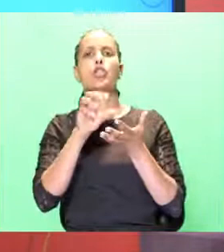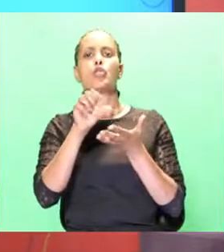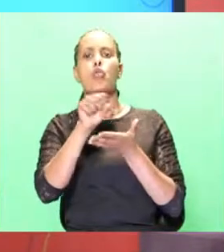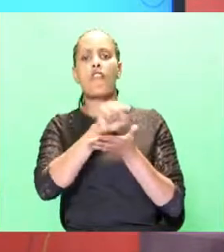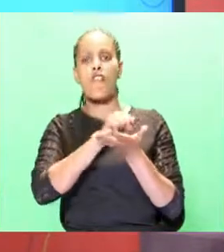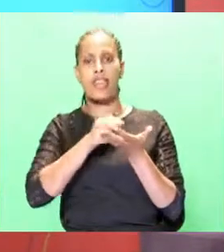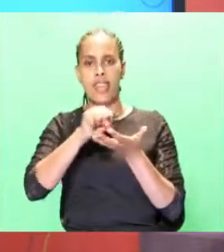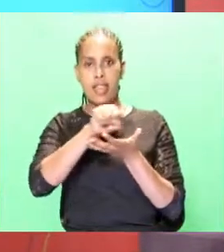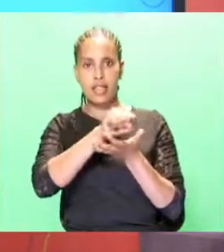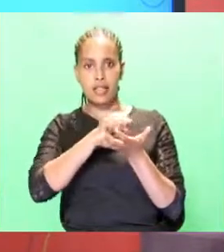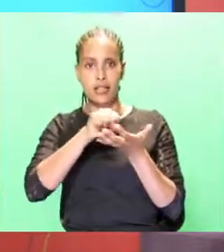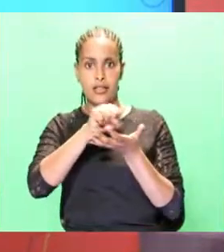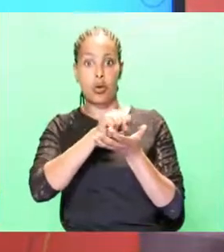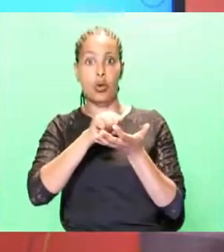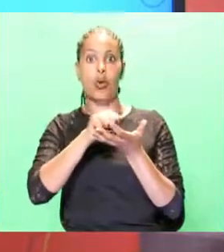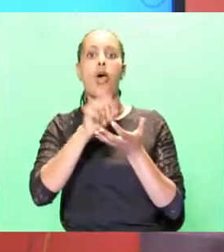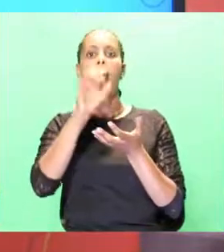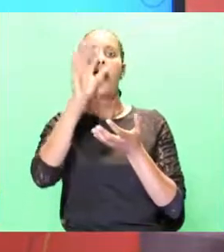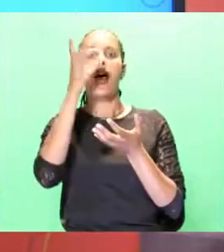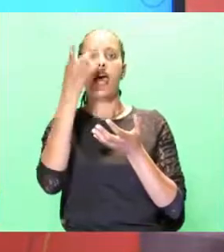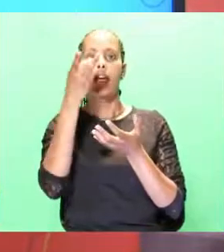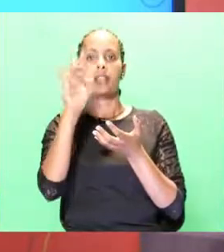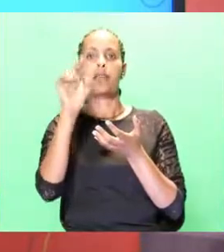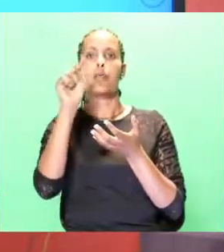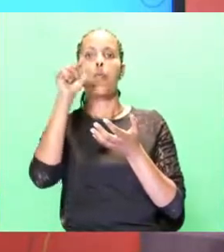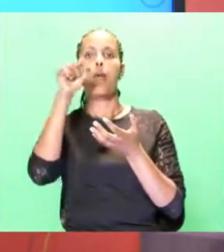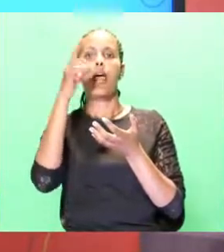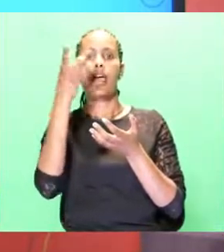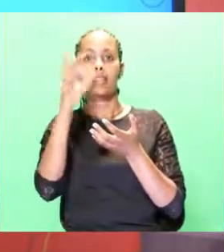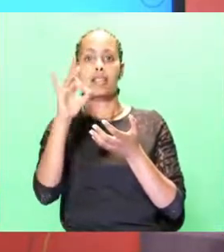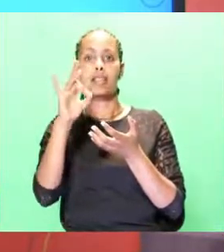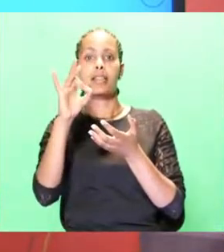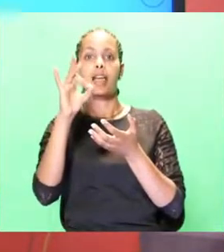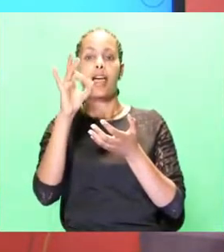solvents, which is 18.1 degree centigrade,